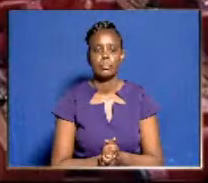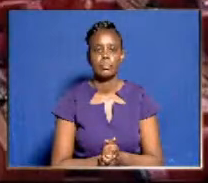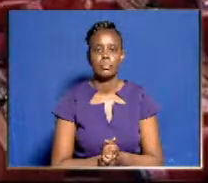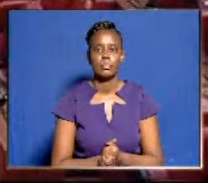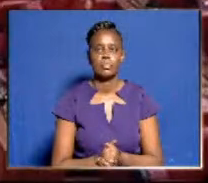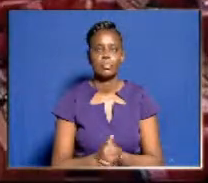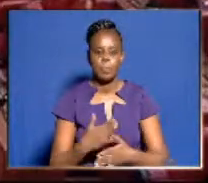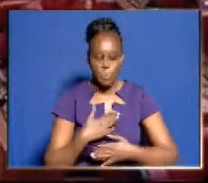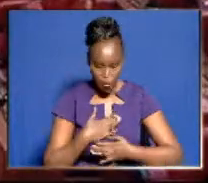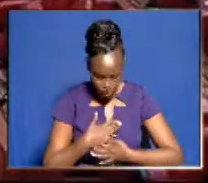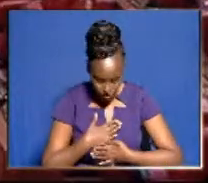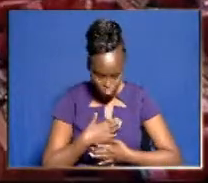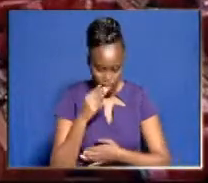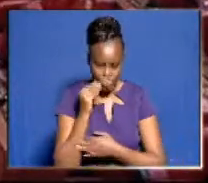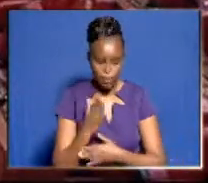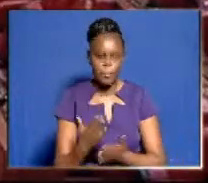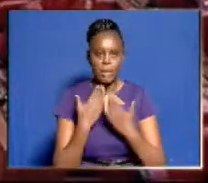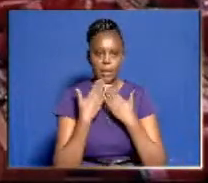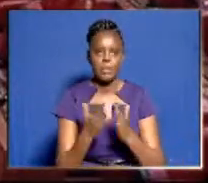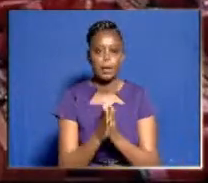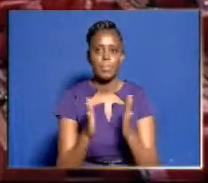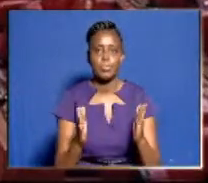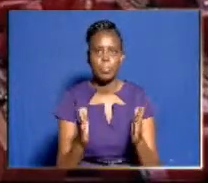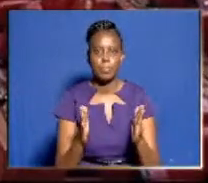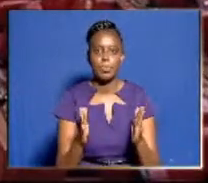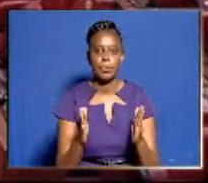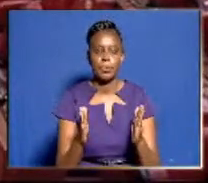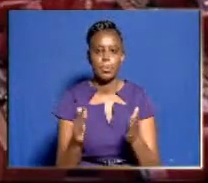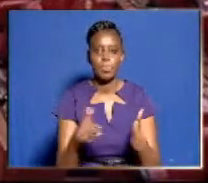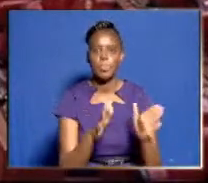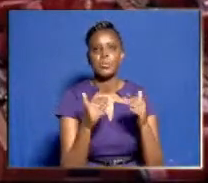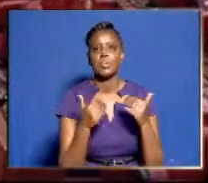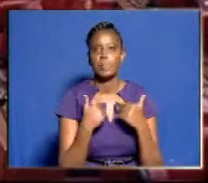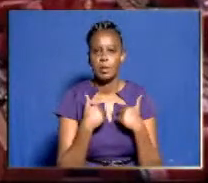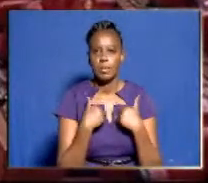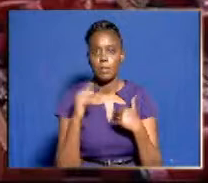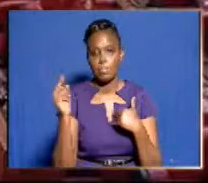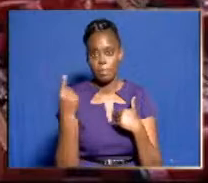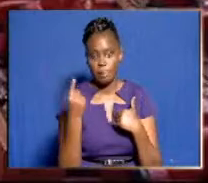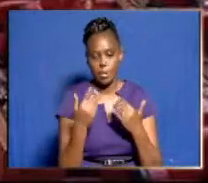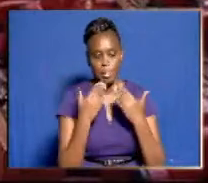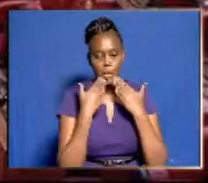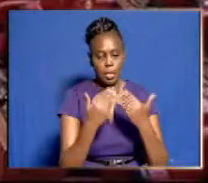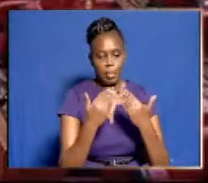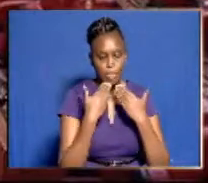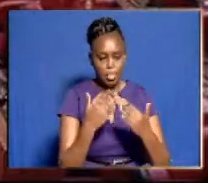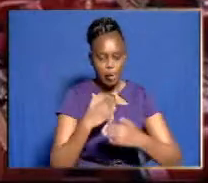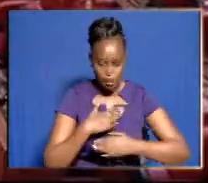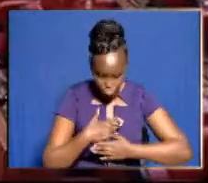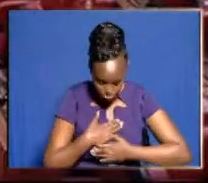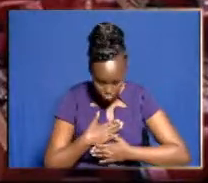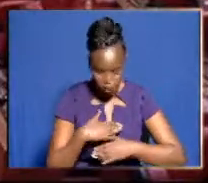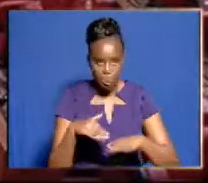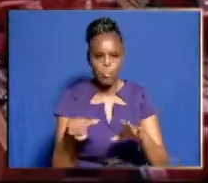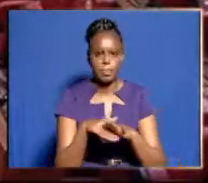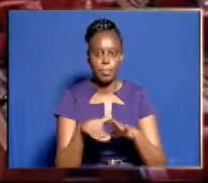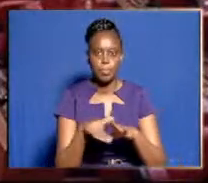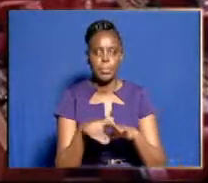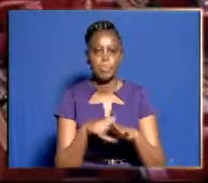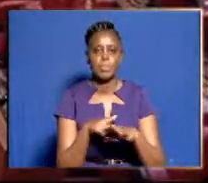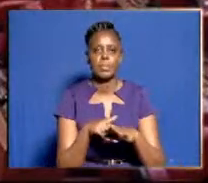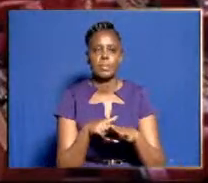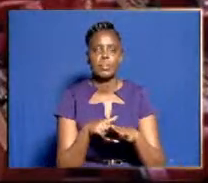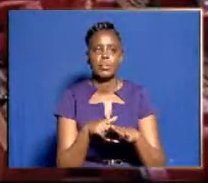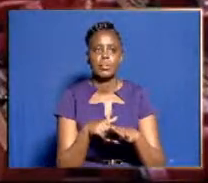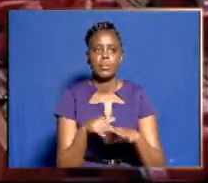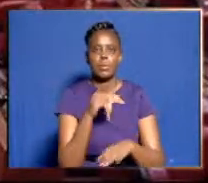Thank you, Mr. Speaker. I want to take this opportunity, first and foremost, to thank the members of the